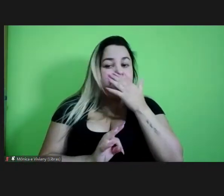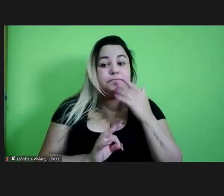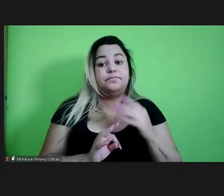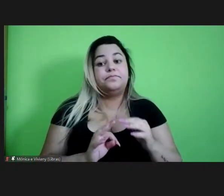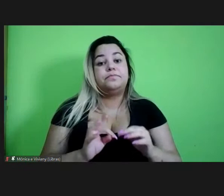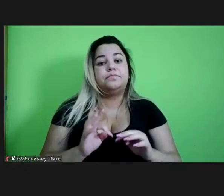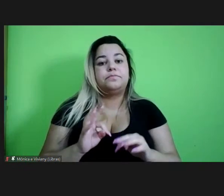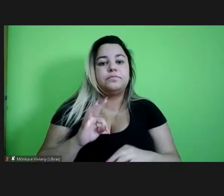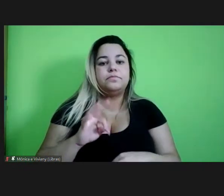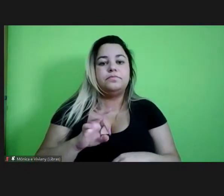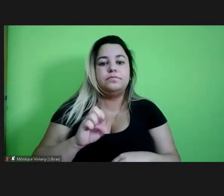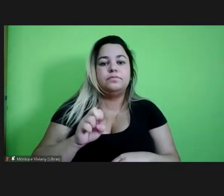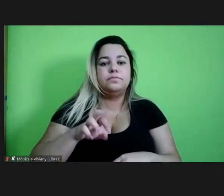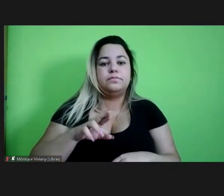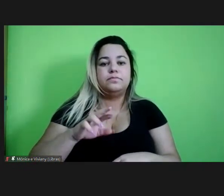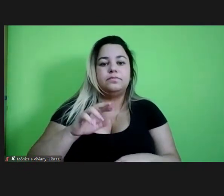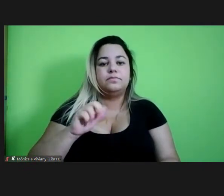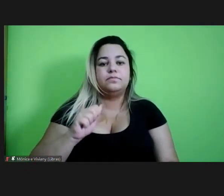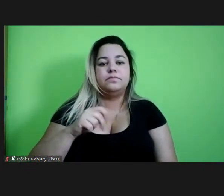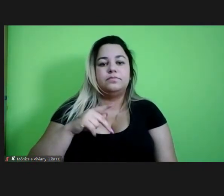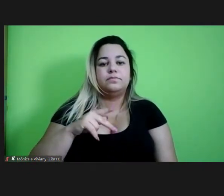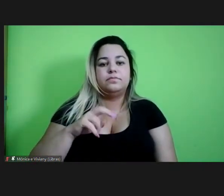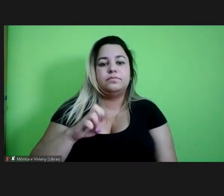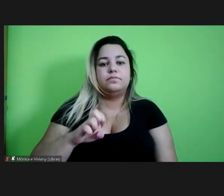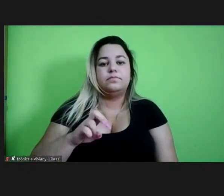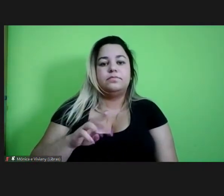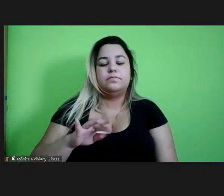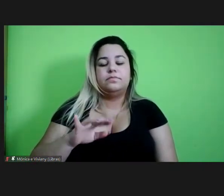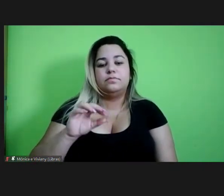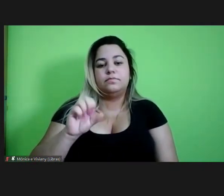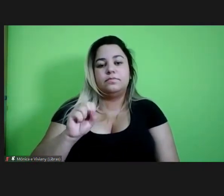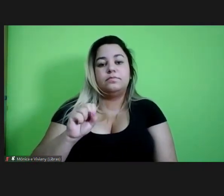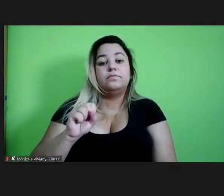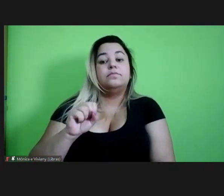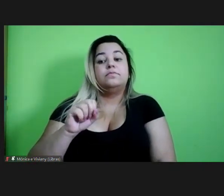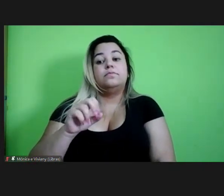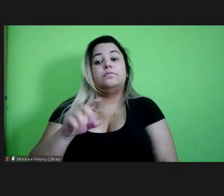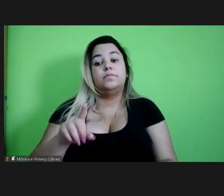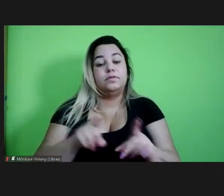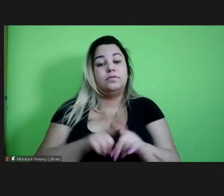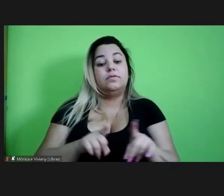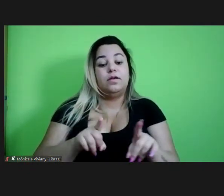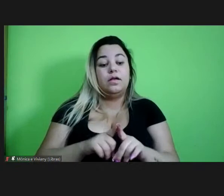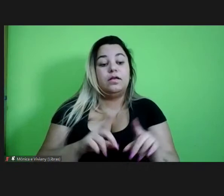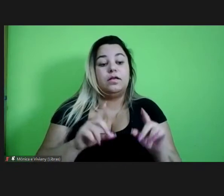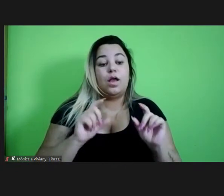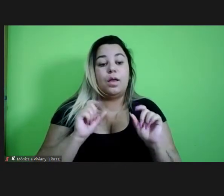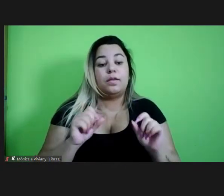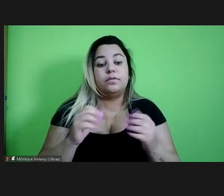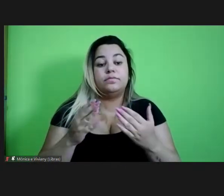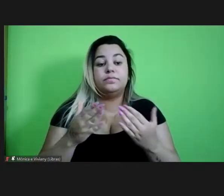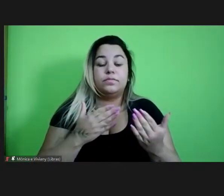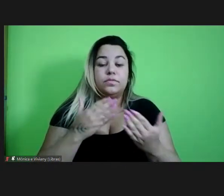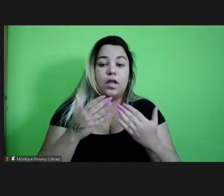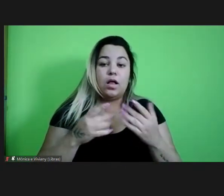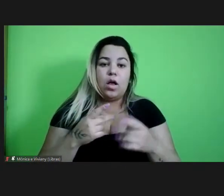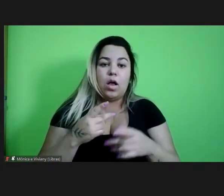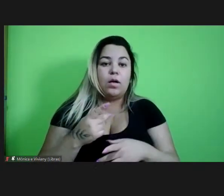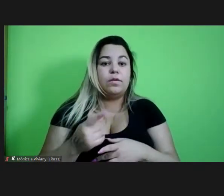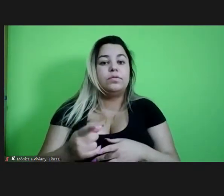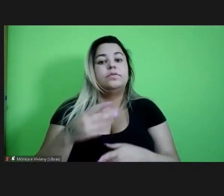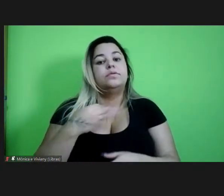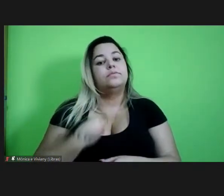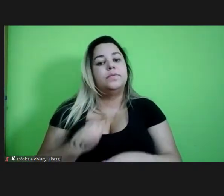their therapeutic itineraries, to have a follow-up and the sustainability, the maintenance of this treatment, to do the follow-up of